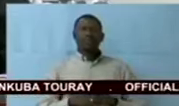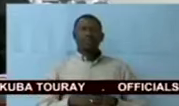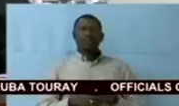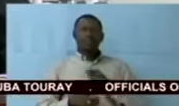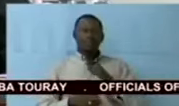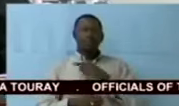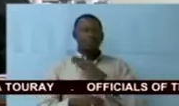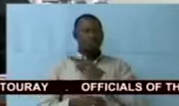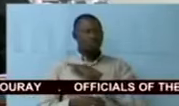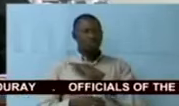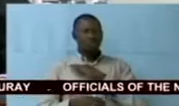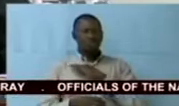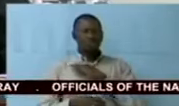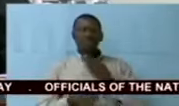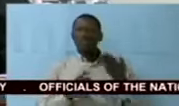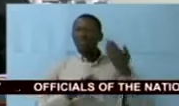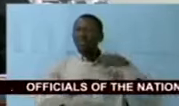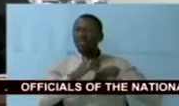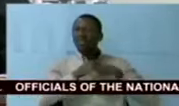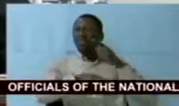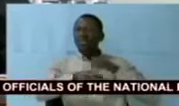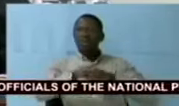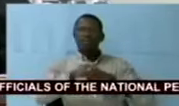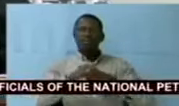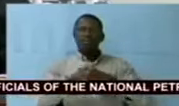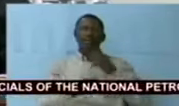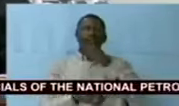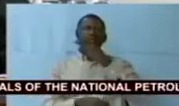also during the treason trial.